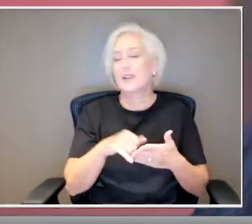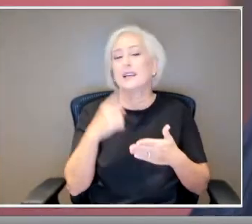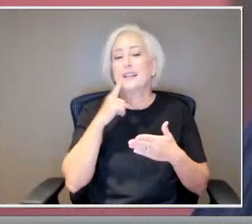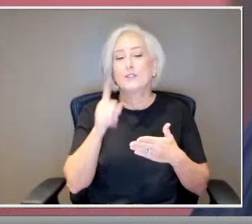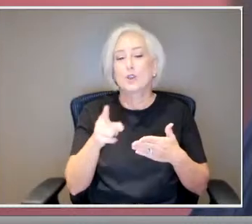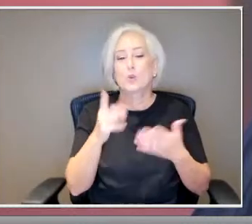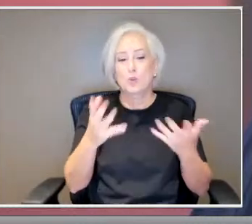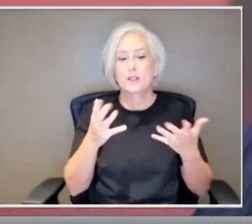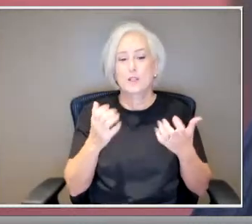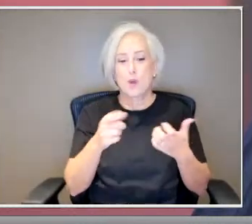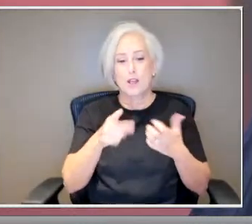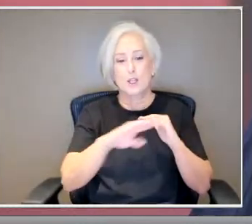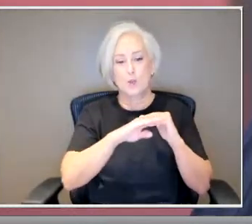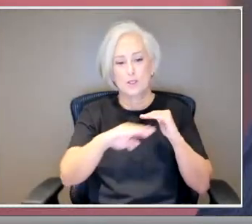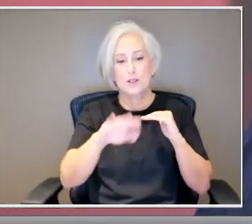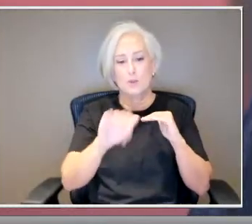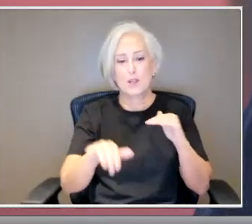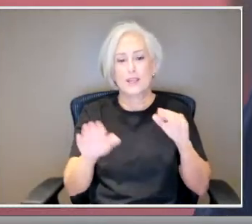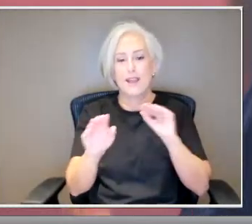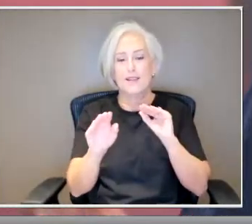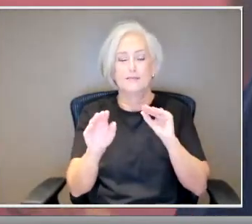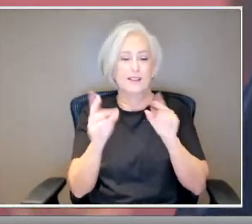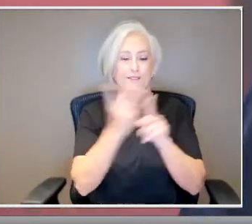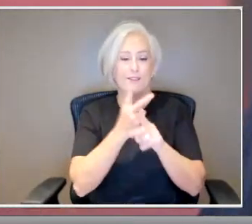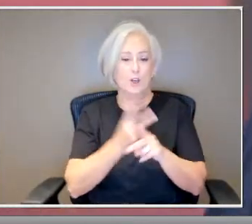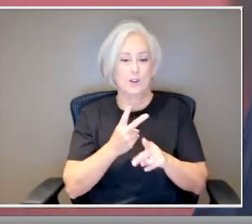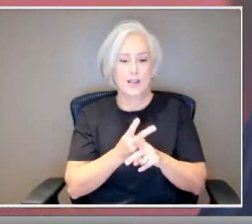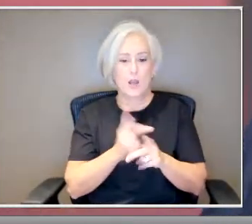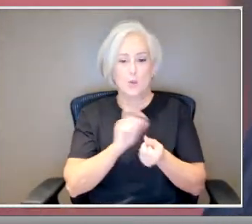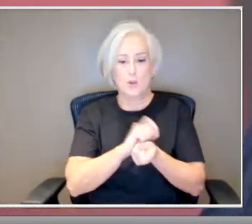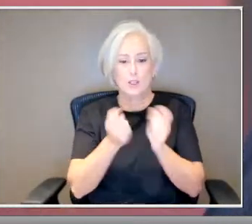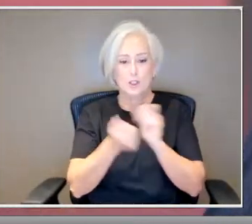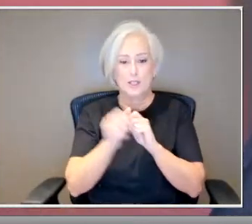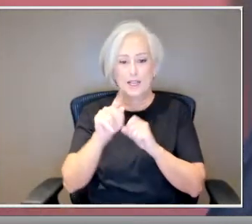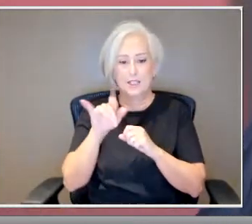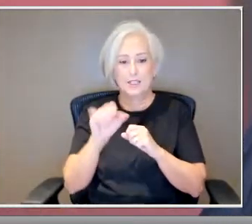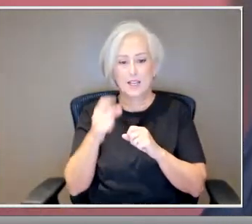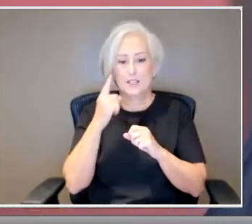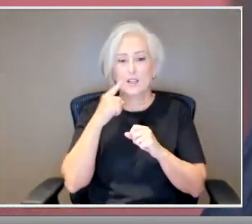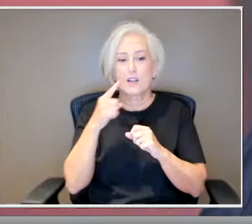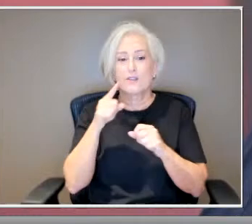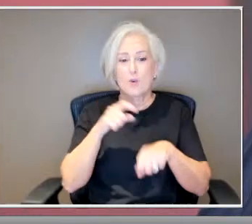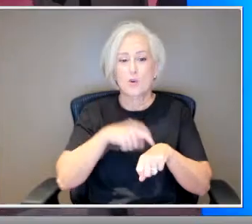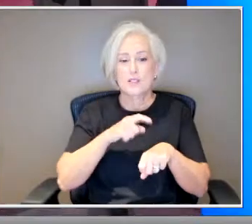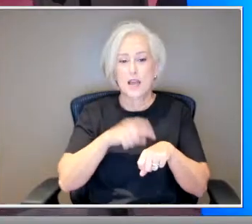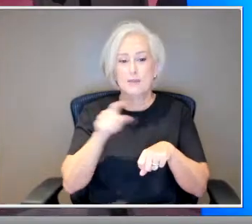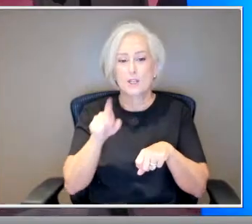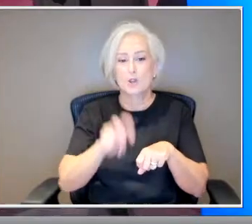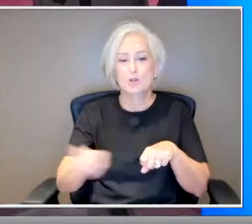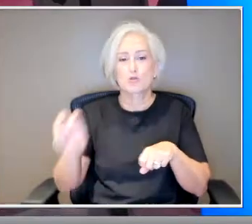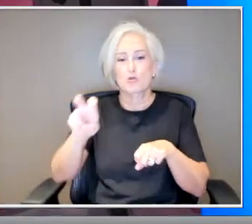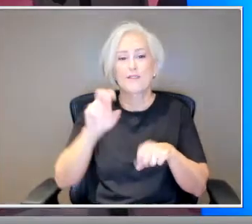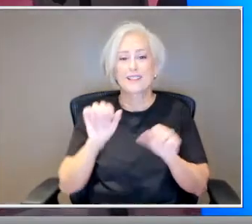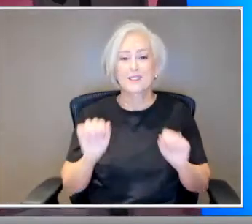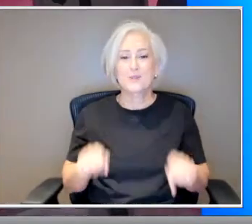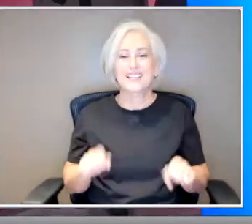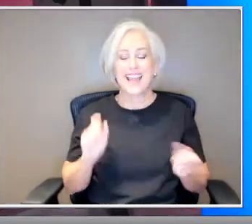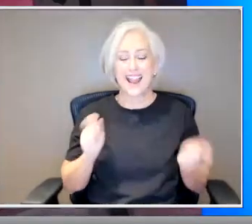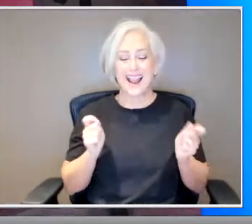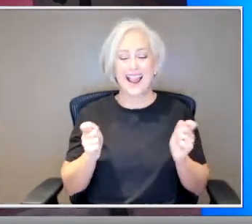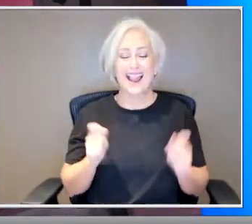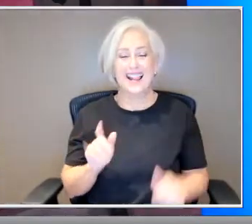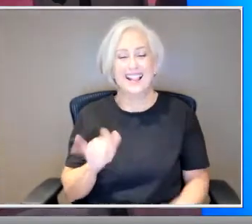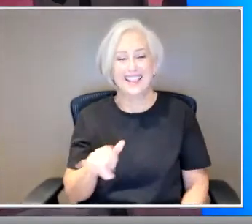can work around that. Yeah. You just change status for the time that you're away. Okay. Yeah. Keep your phone charged. Yeah.